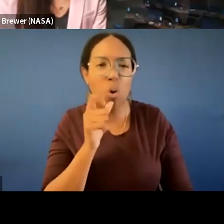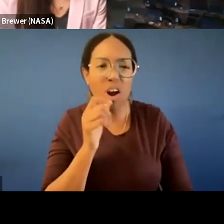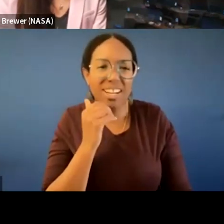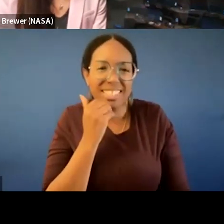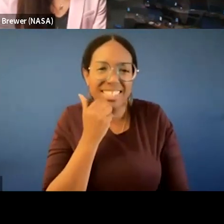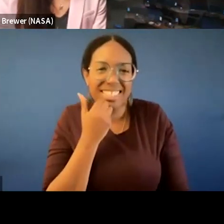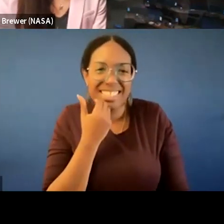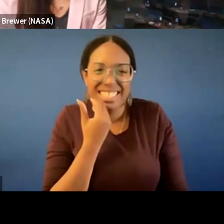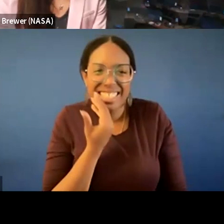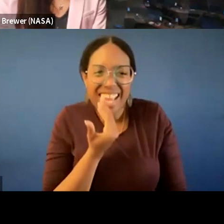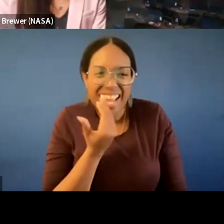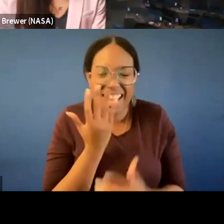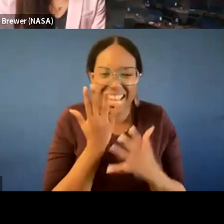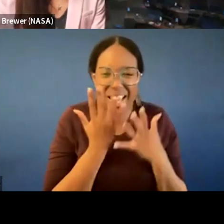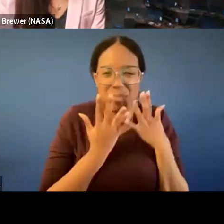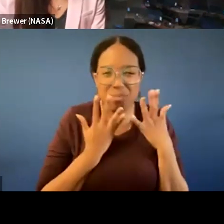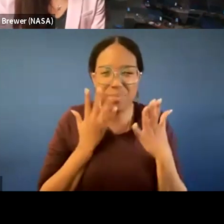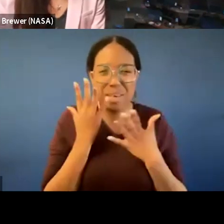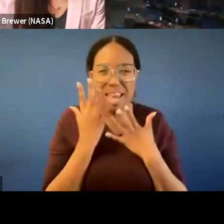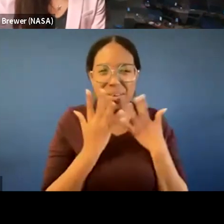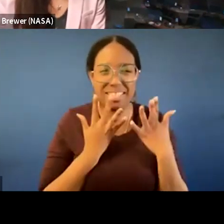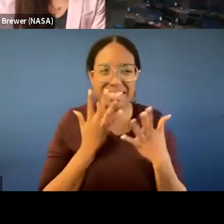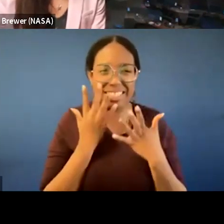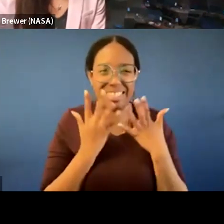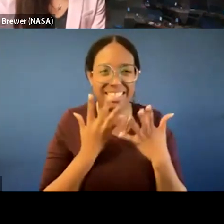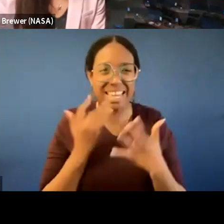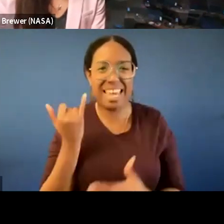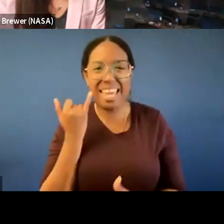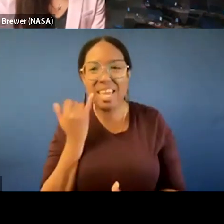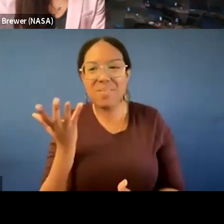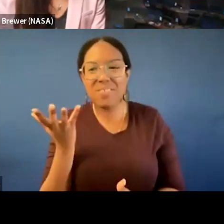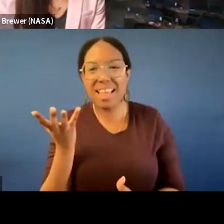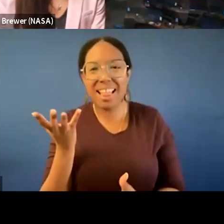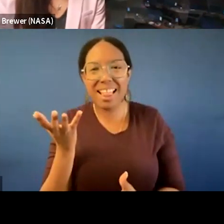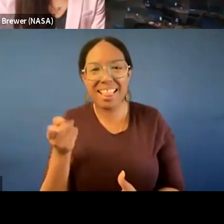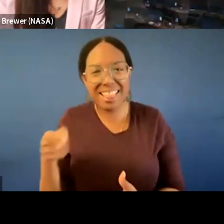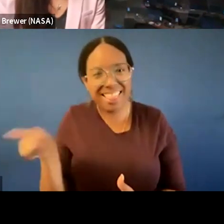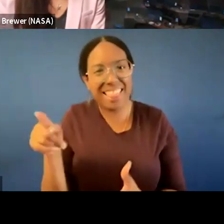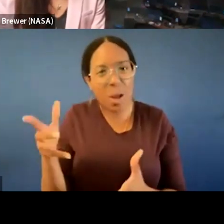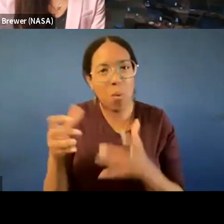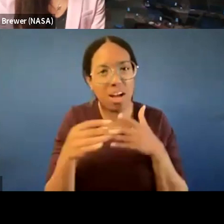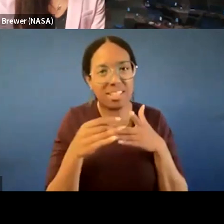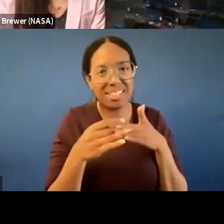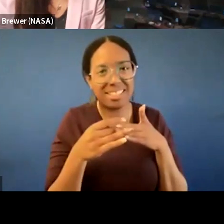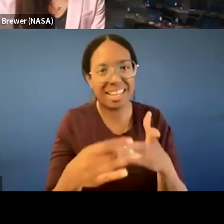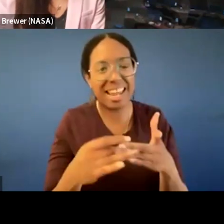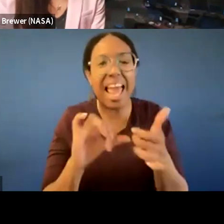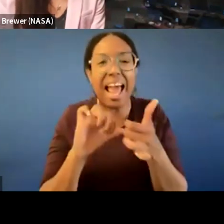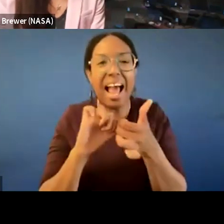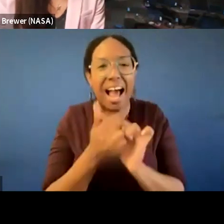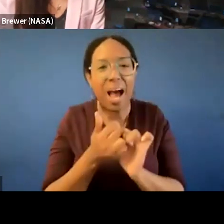is an assumption that, you know, to lead or to break the glass ceiling or